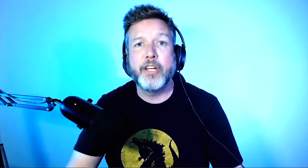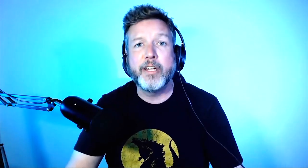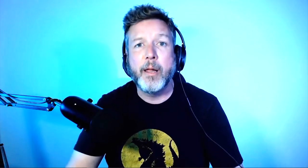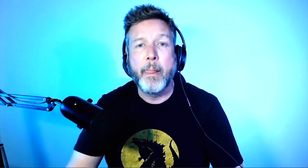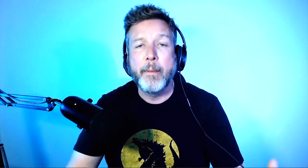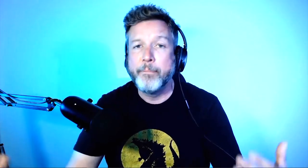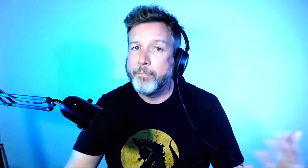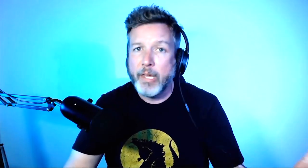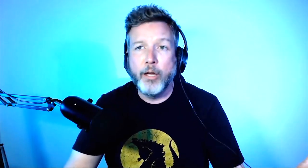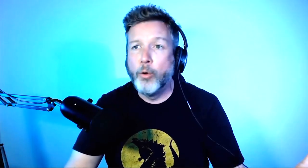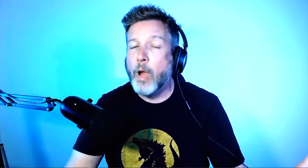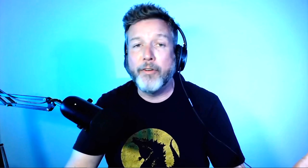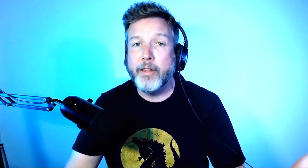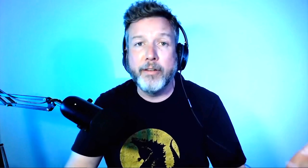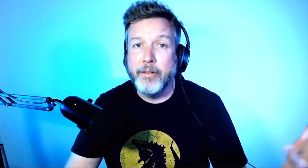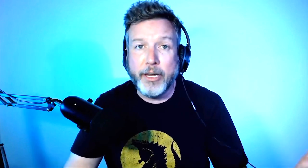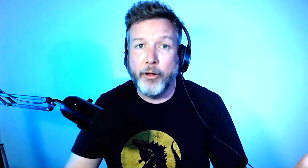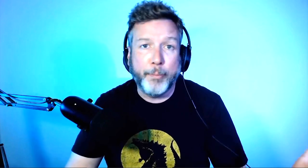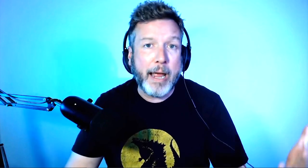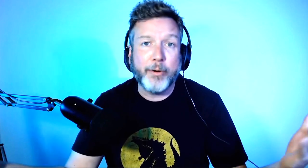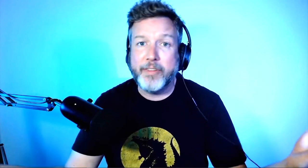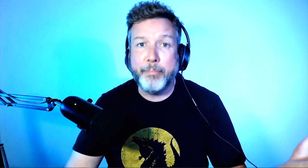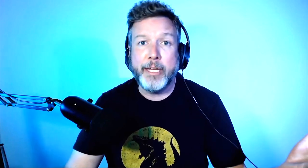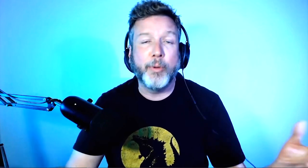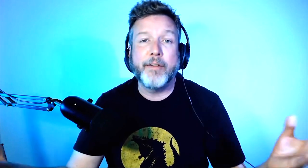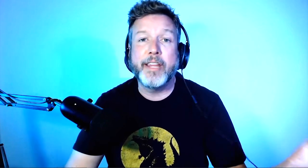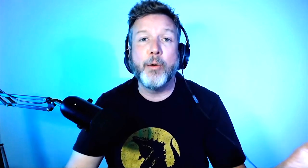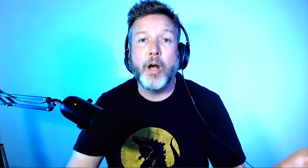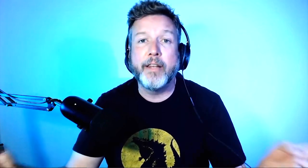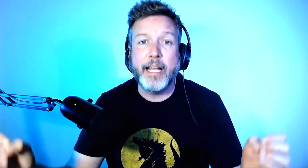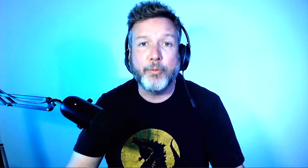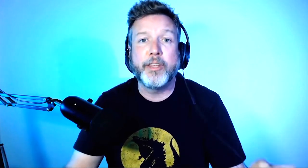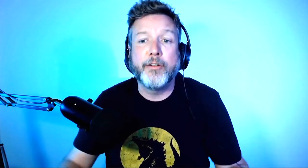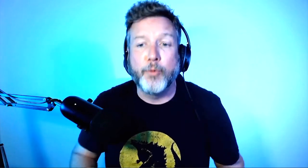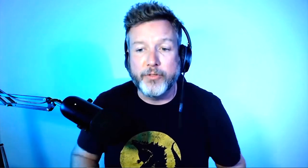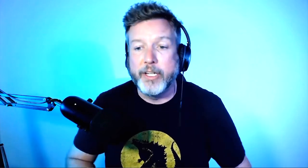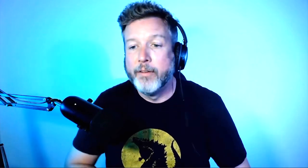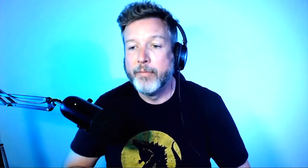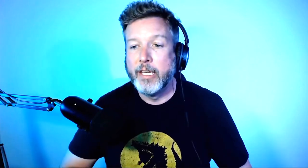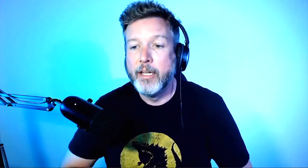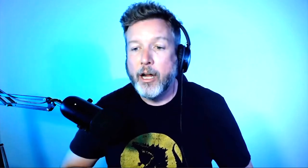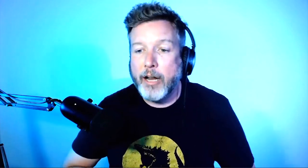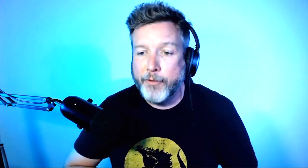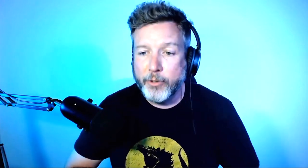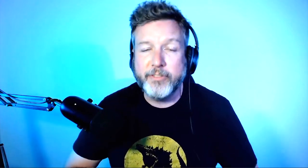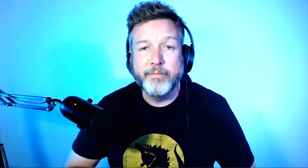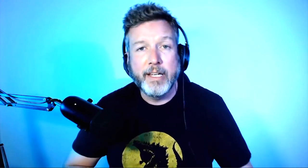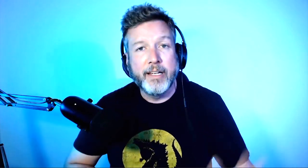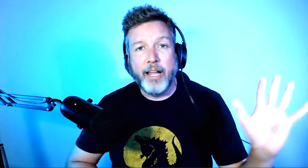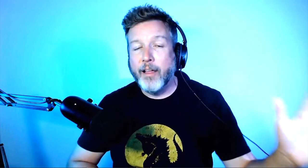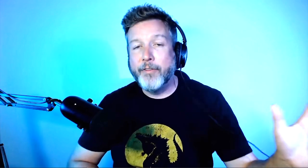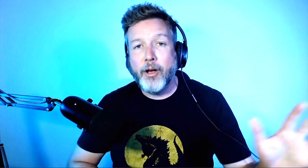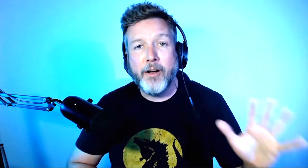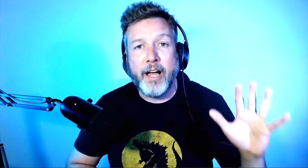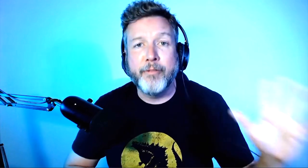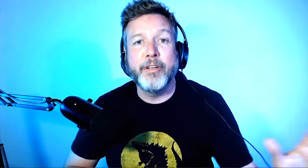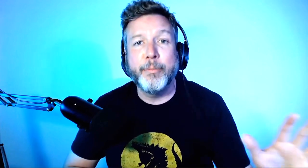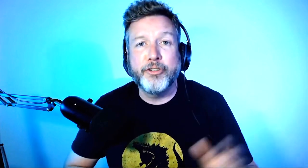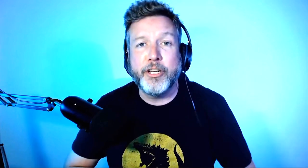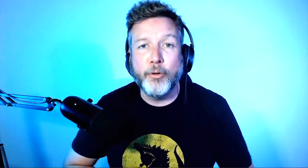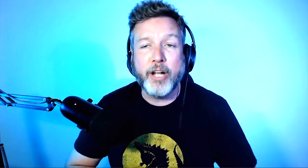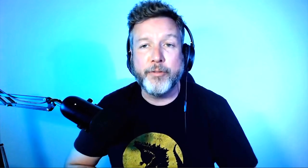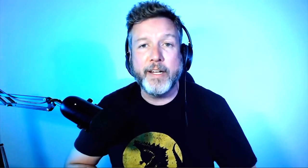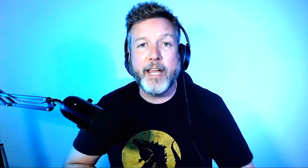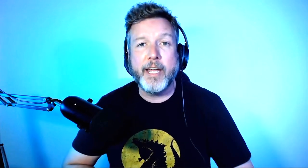protecting their agenda. Whoever, you know, the powers that be, whatever they want, that's what they're enforcing. All right, folks. I love you all. I